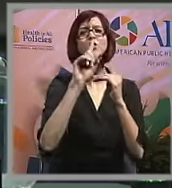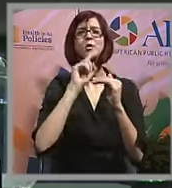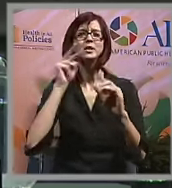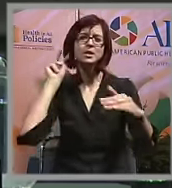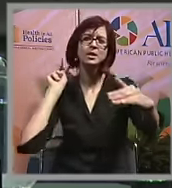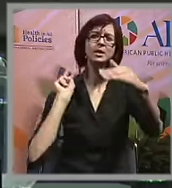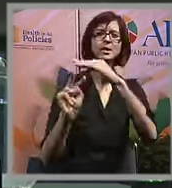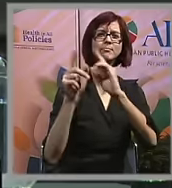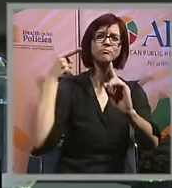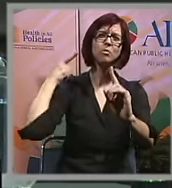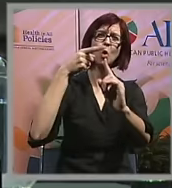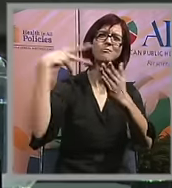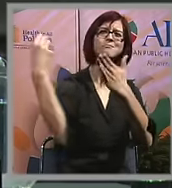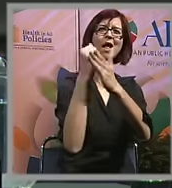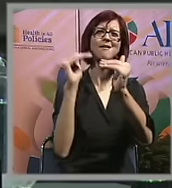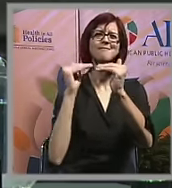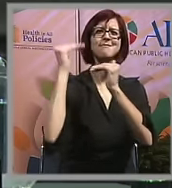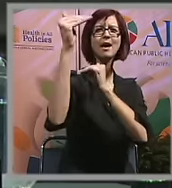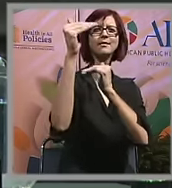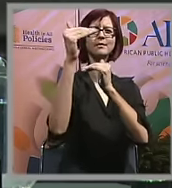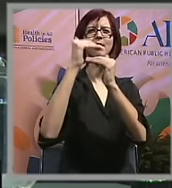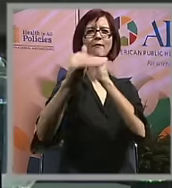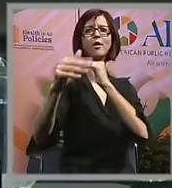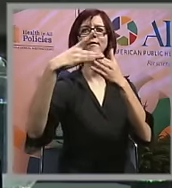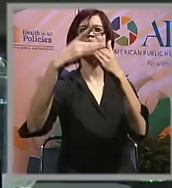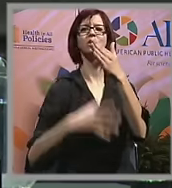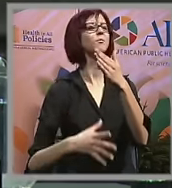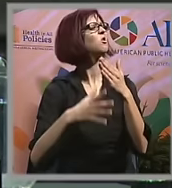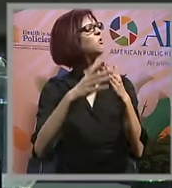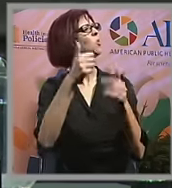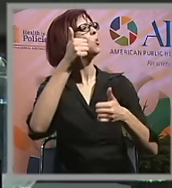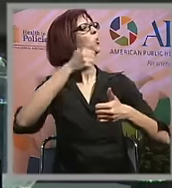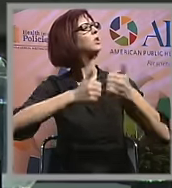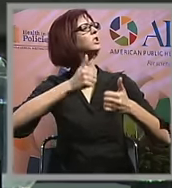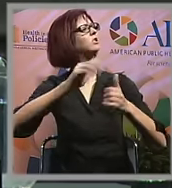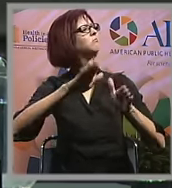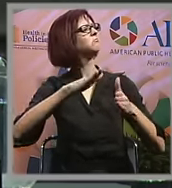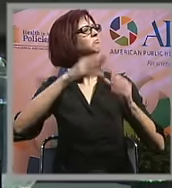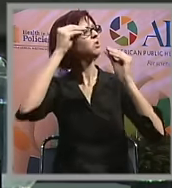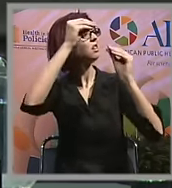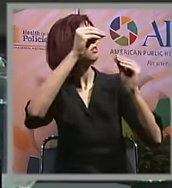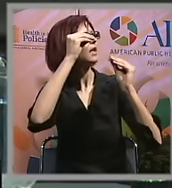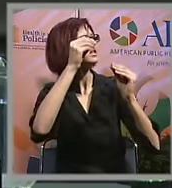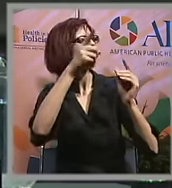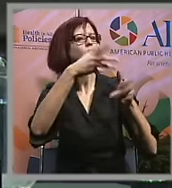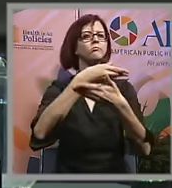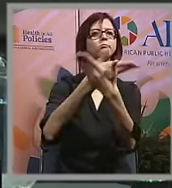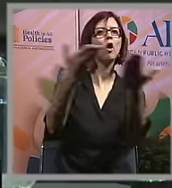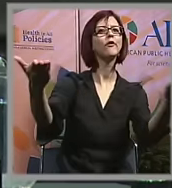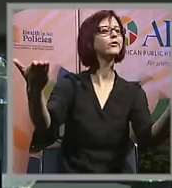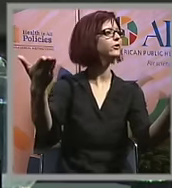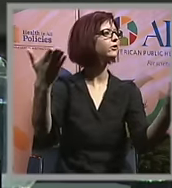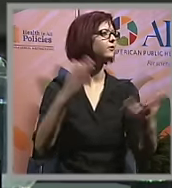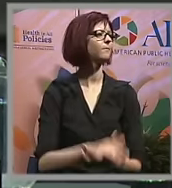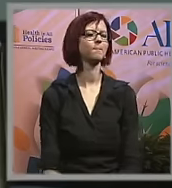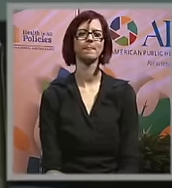to that next level of leadership. What lessons would you have to offer them? What pearls have you gained that you would like to share with the audience